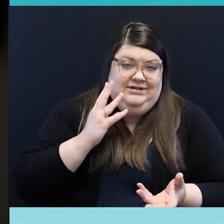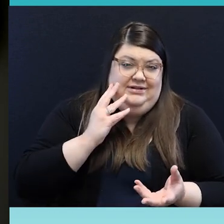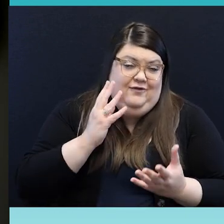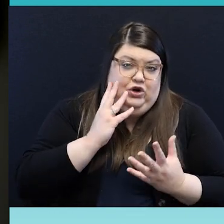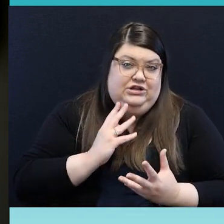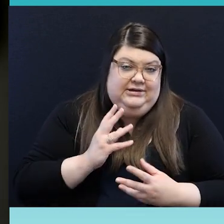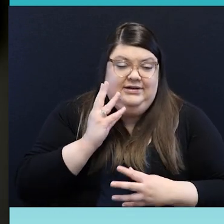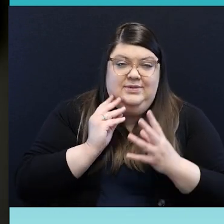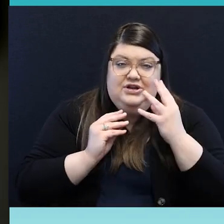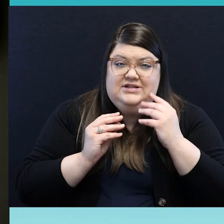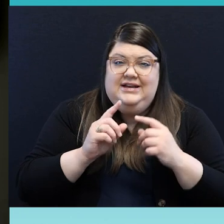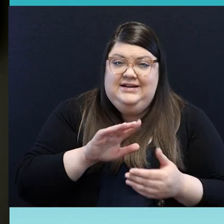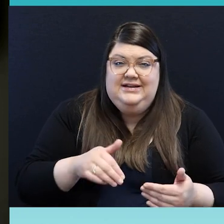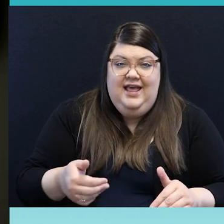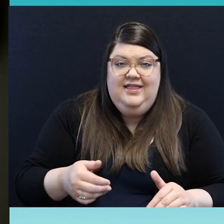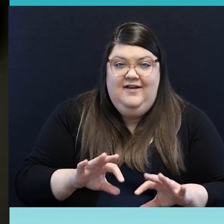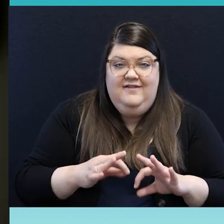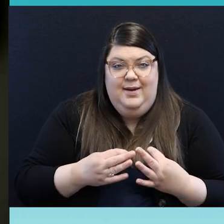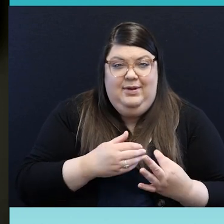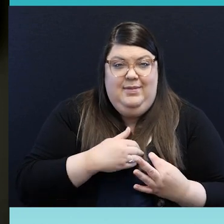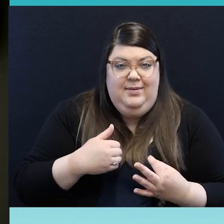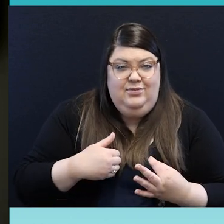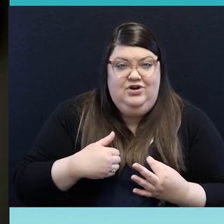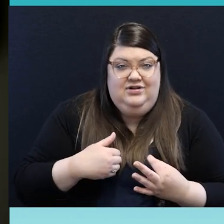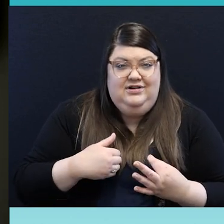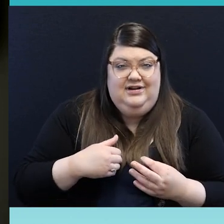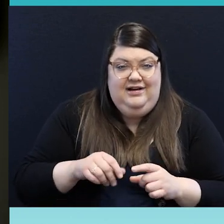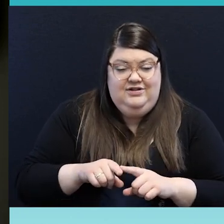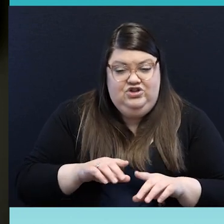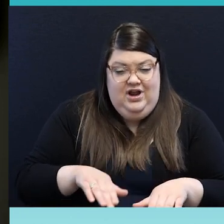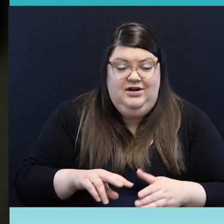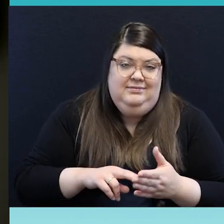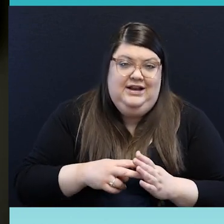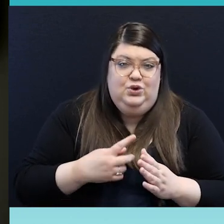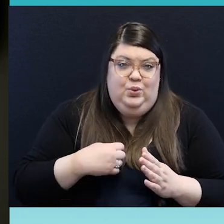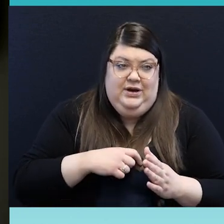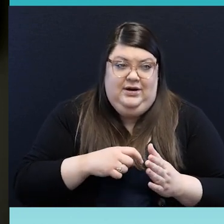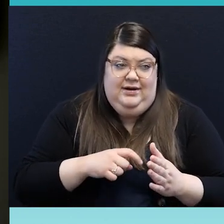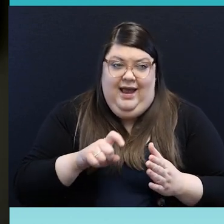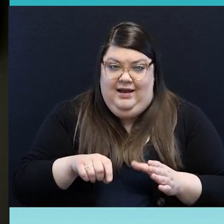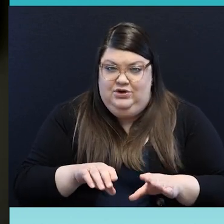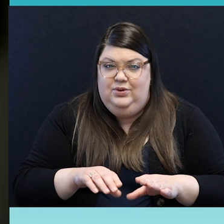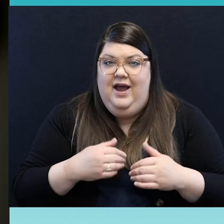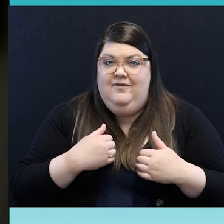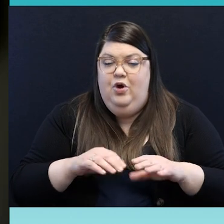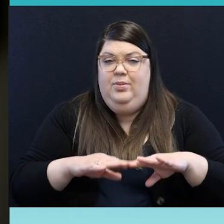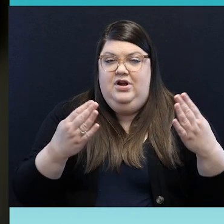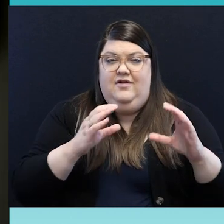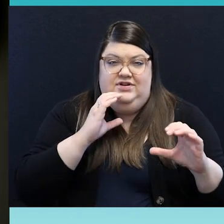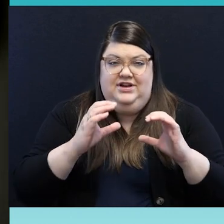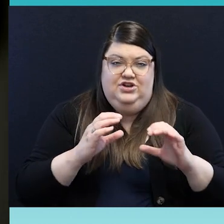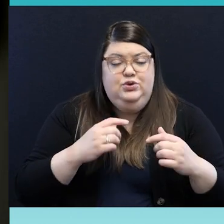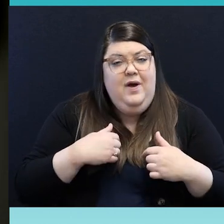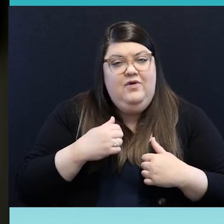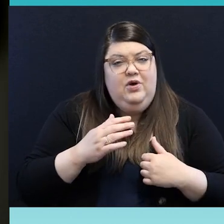members as a child required us to have open conversations. And so I've always had a comfort with